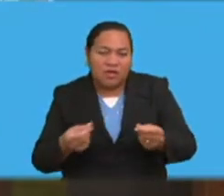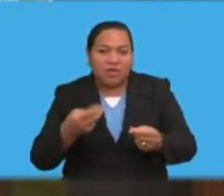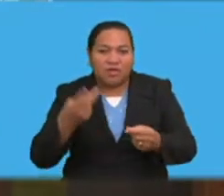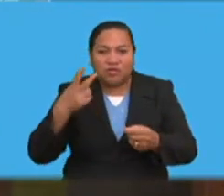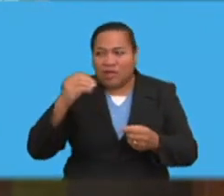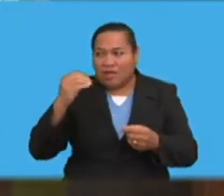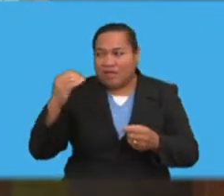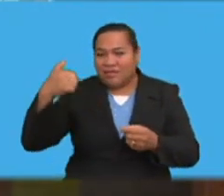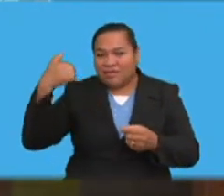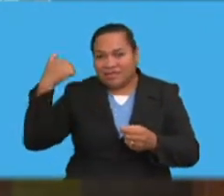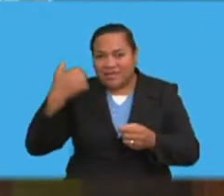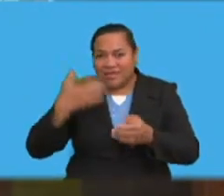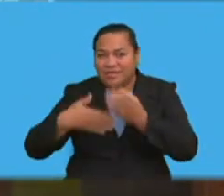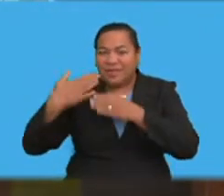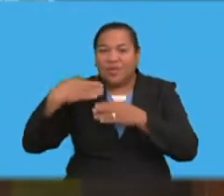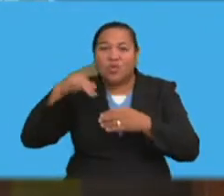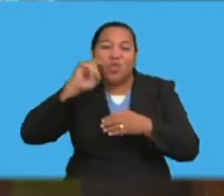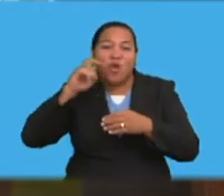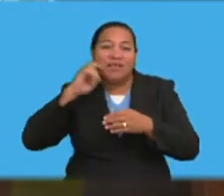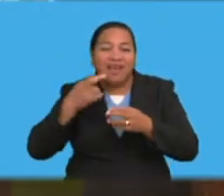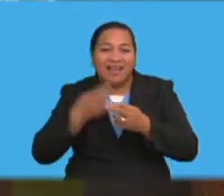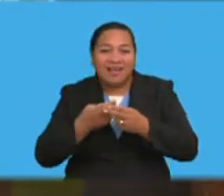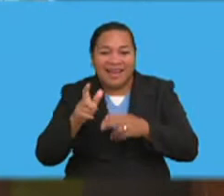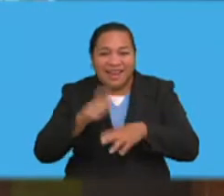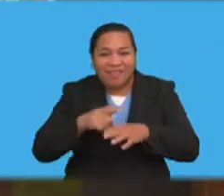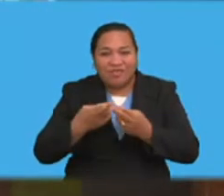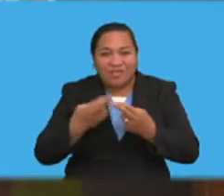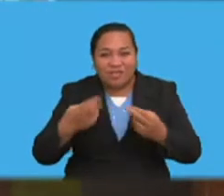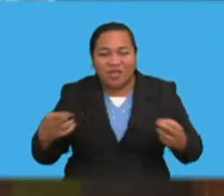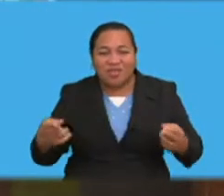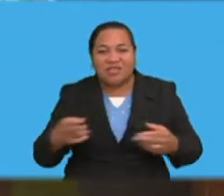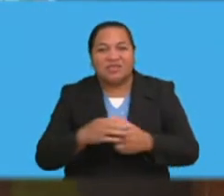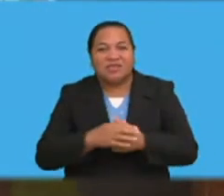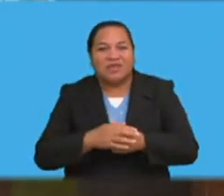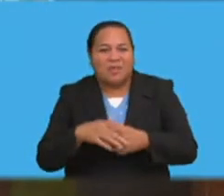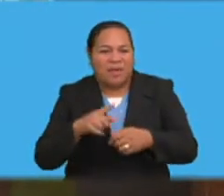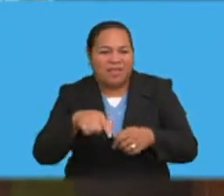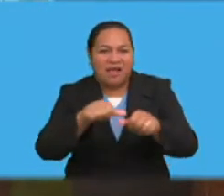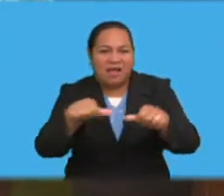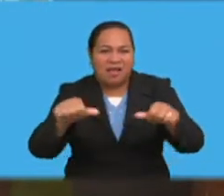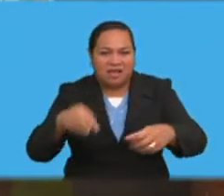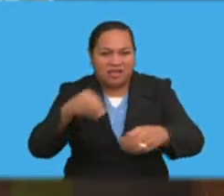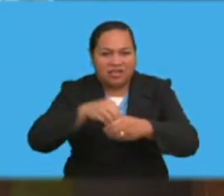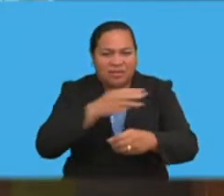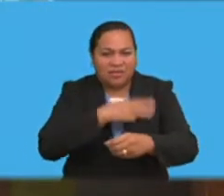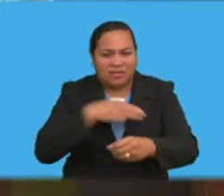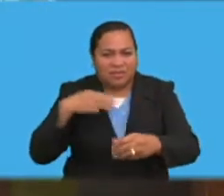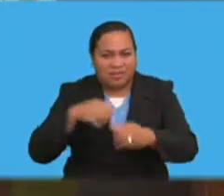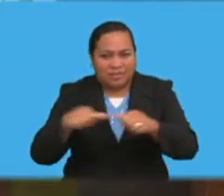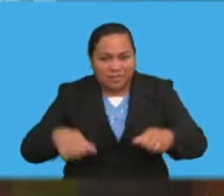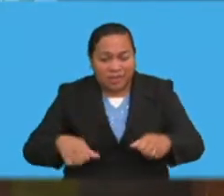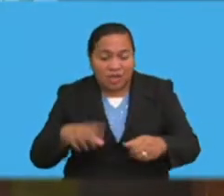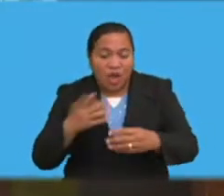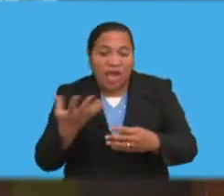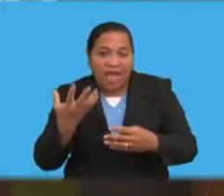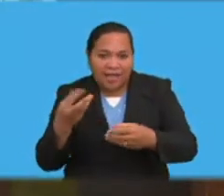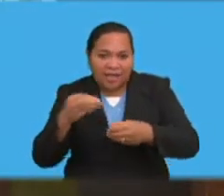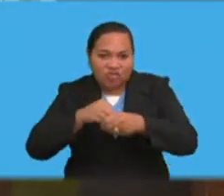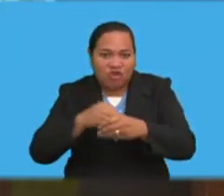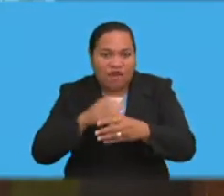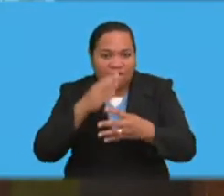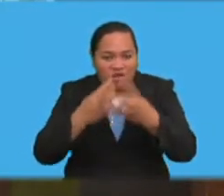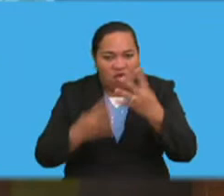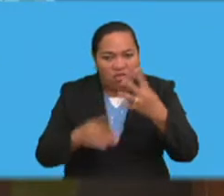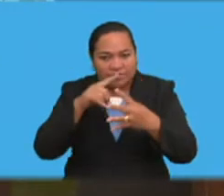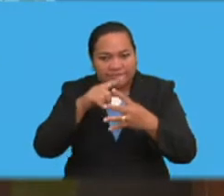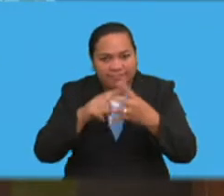and Water Resource Management Division of the Ministry of Agriculture, and included the following four components, Madam Speaker: construction